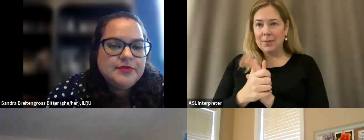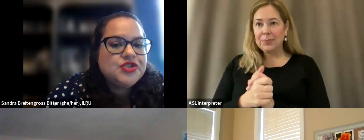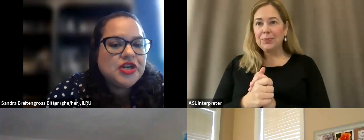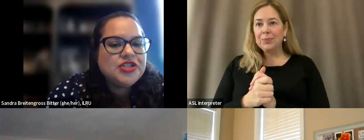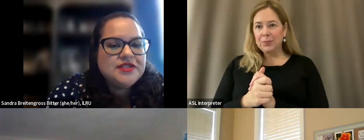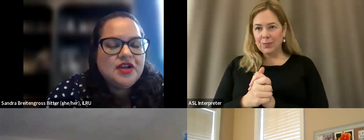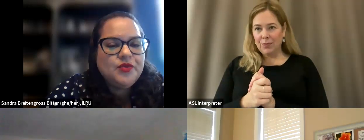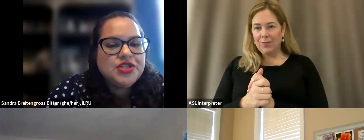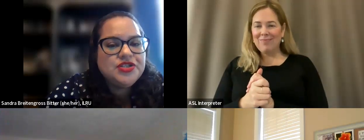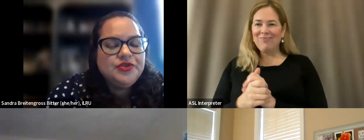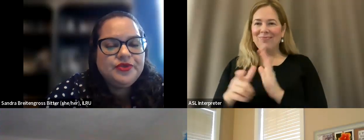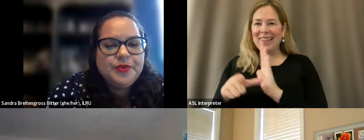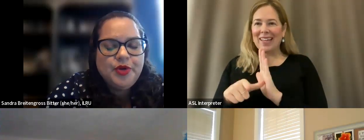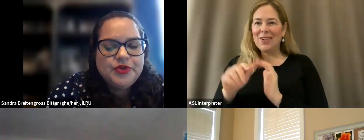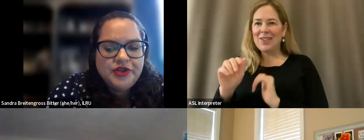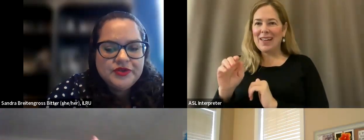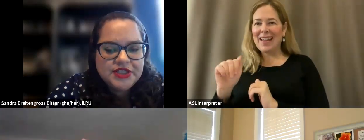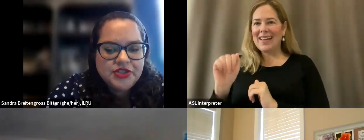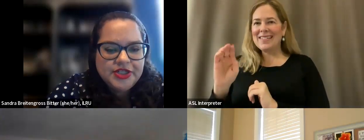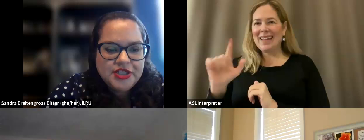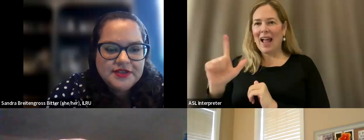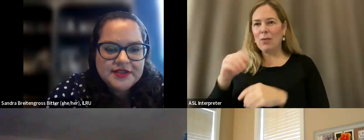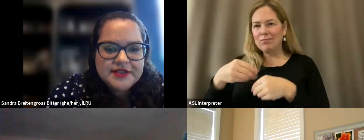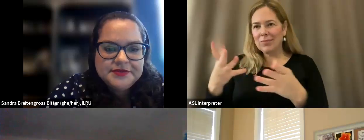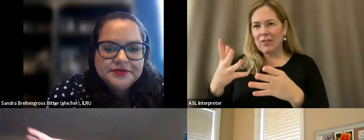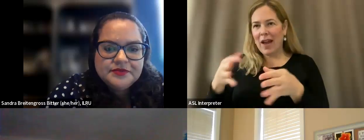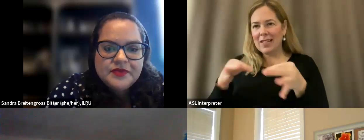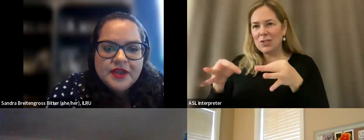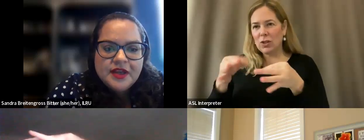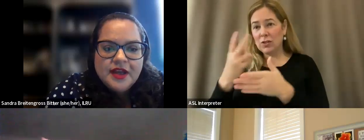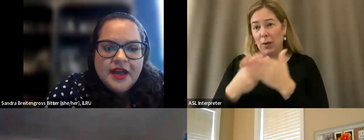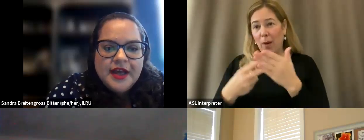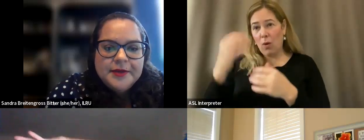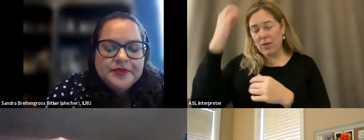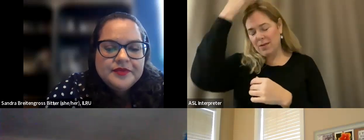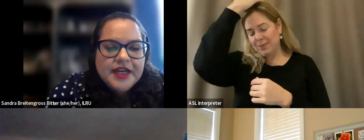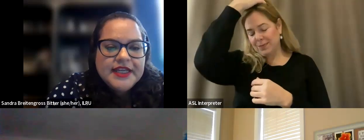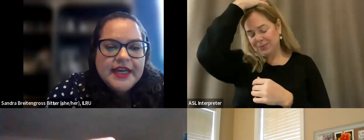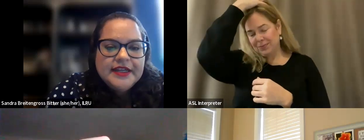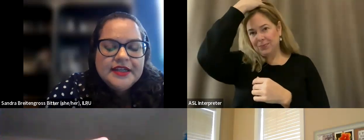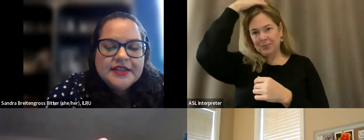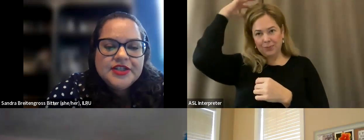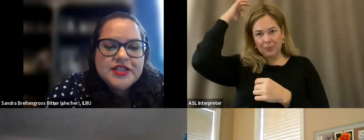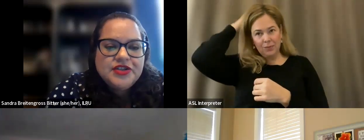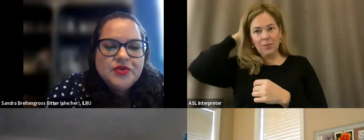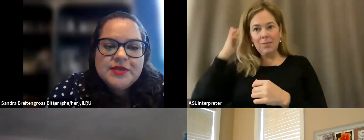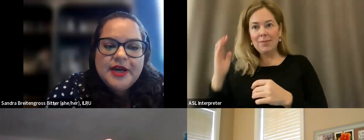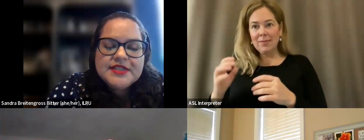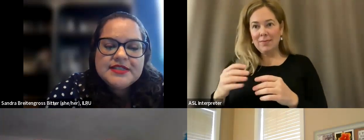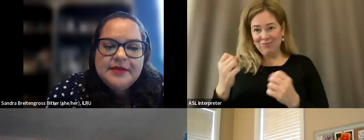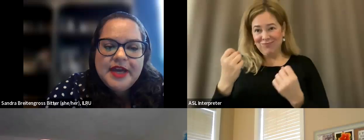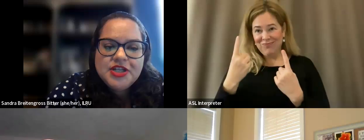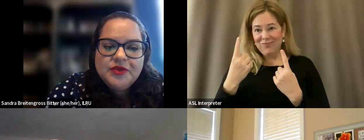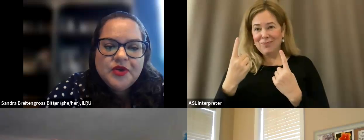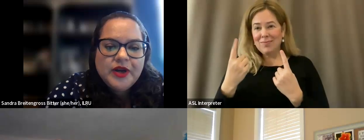ACL gives some instructions on what to do for both of those situations. Again, there's notes